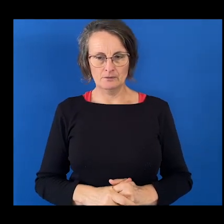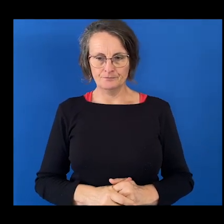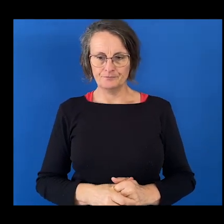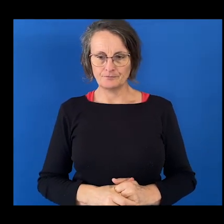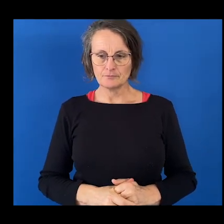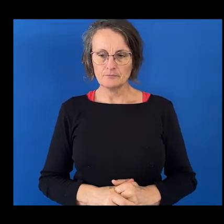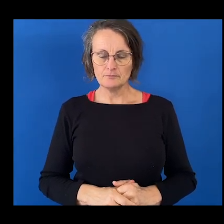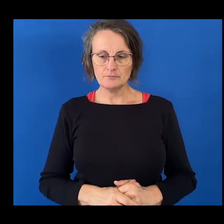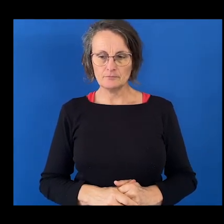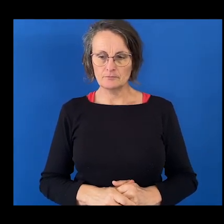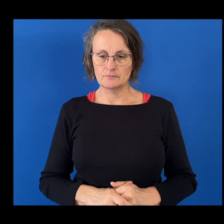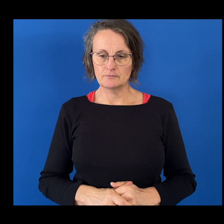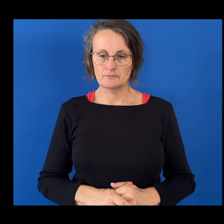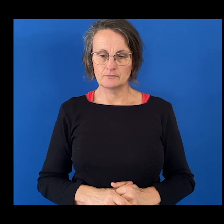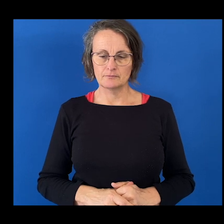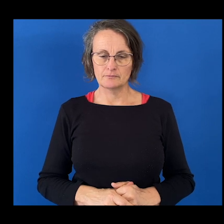Part